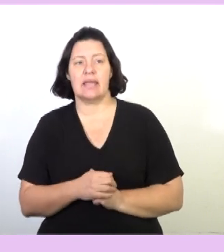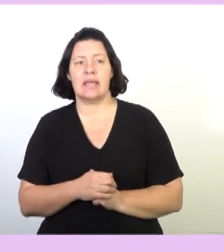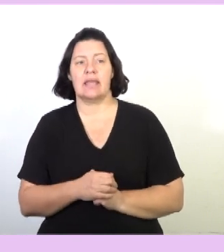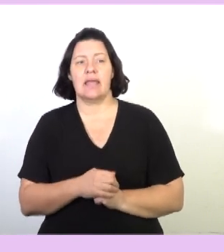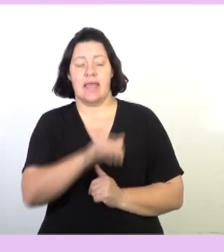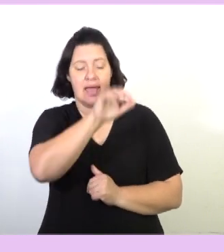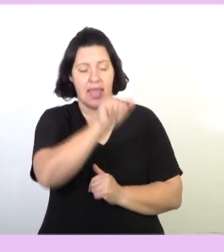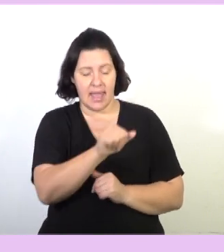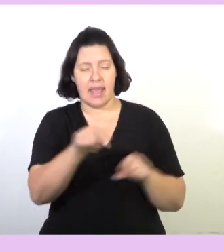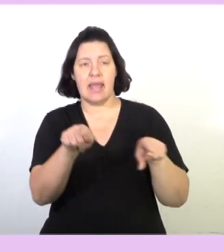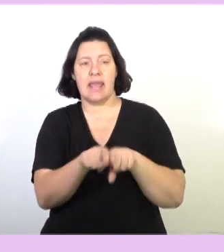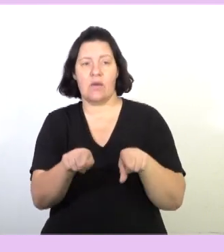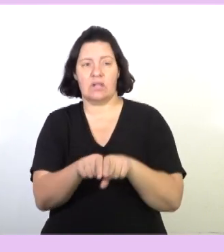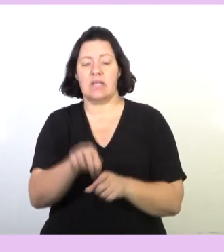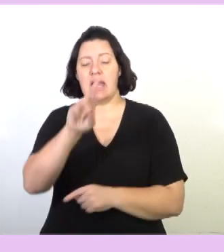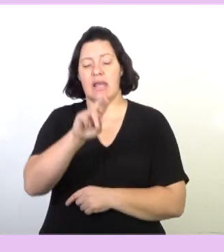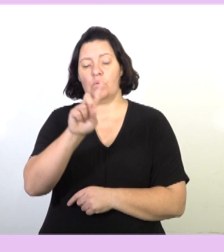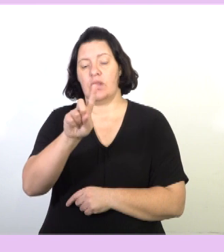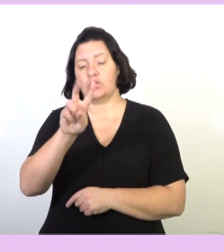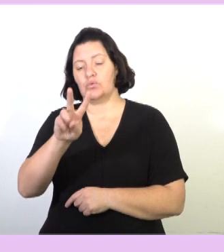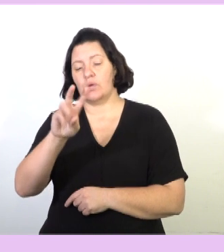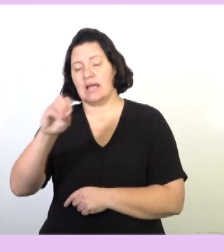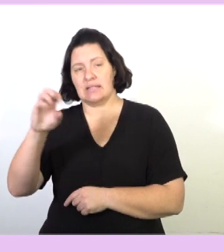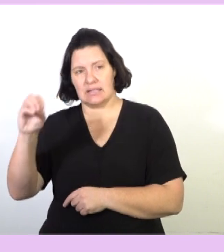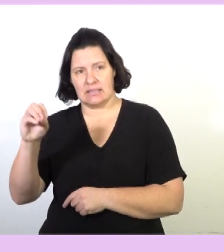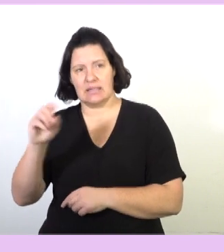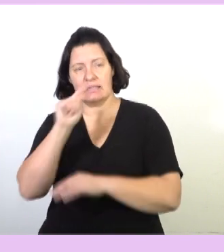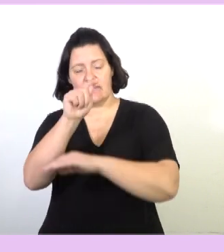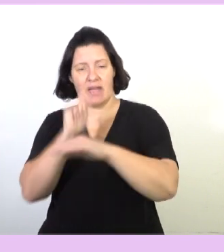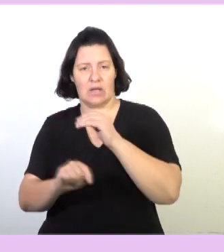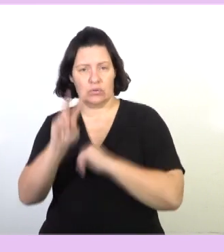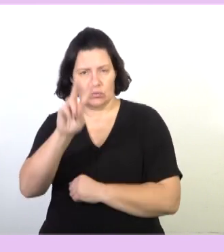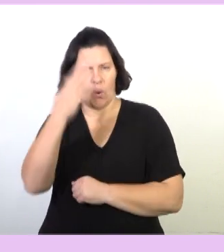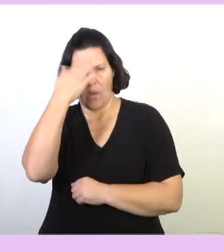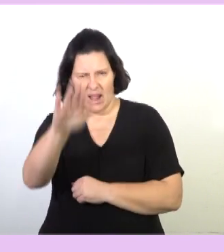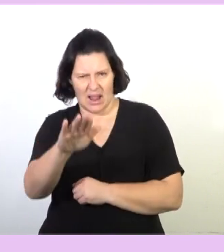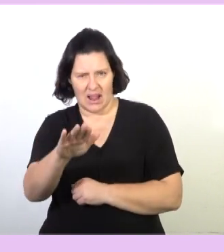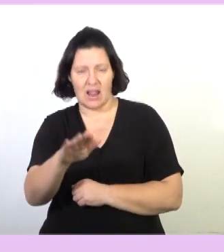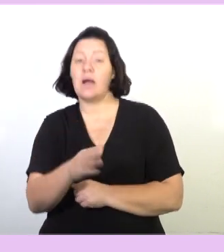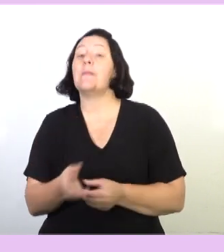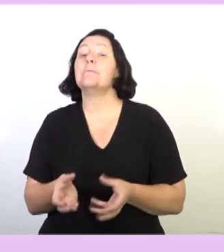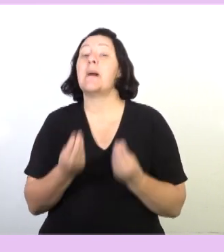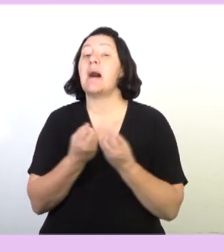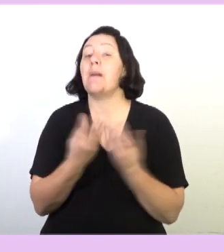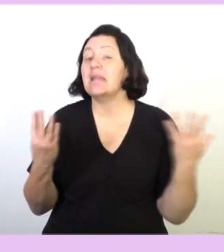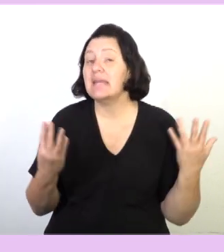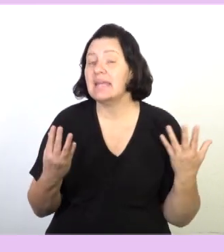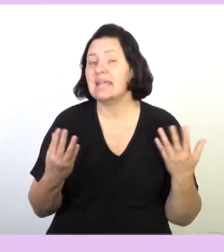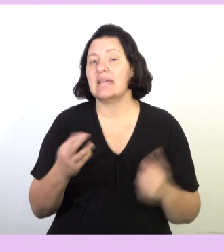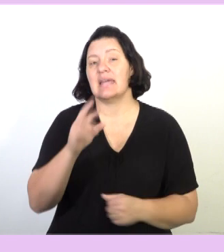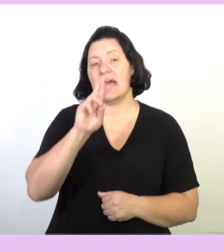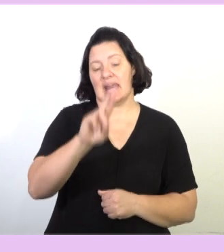say 1,200 divided by 2, I know you know this one. What do we get? We